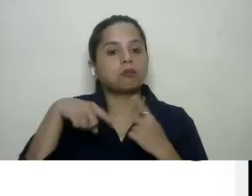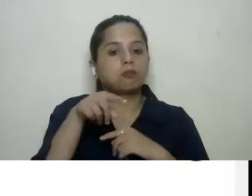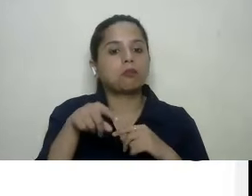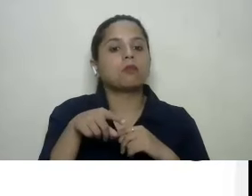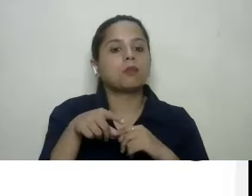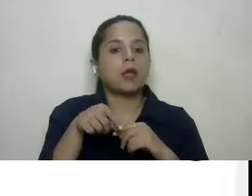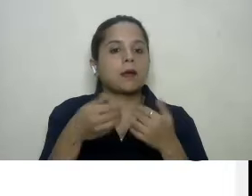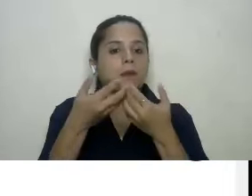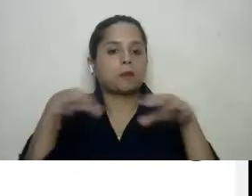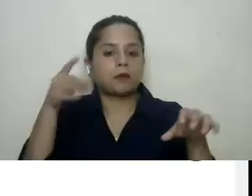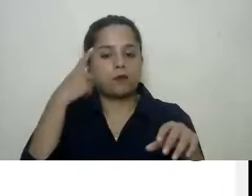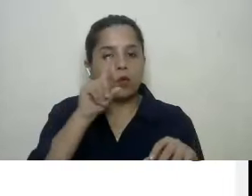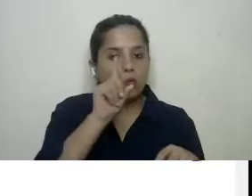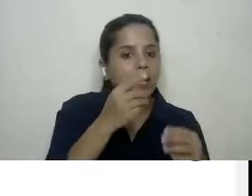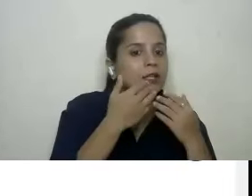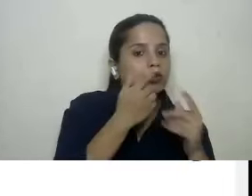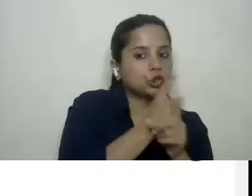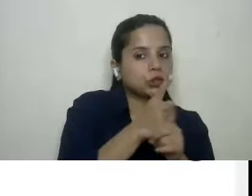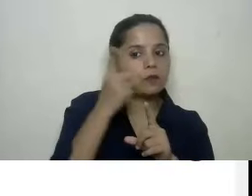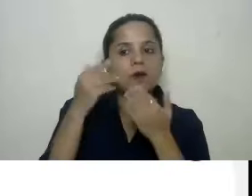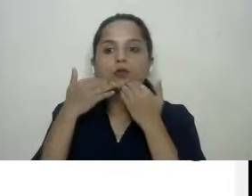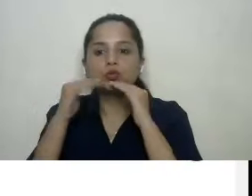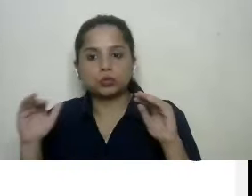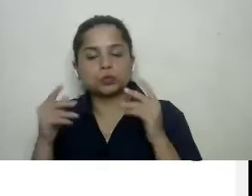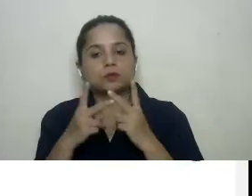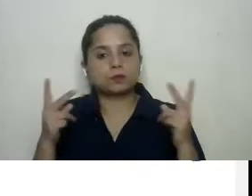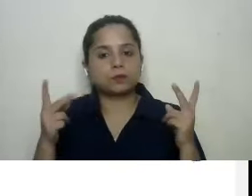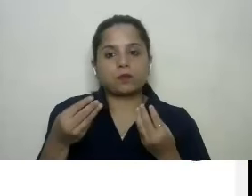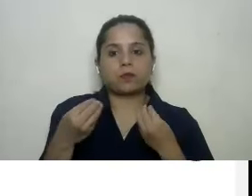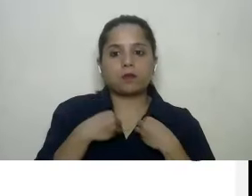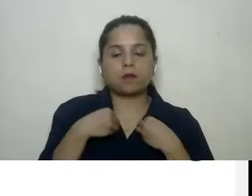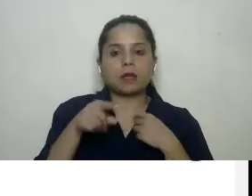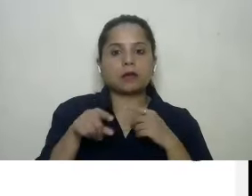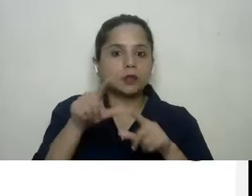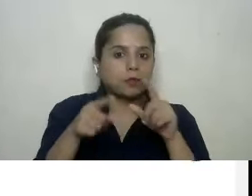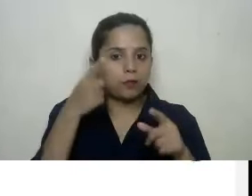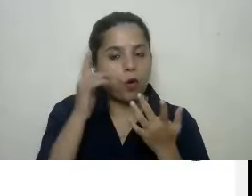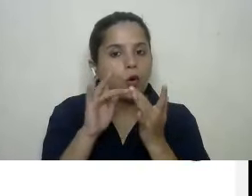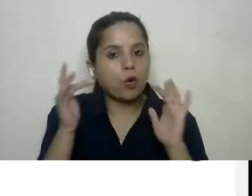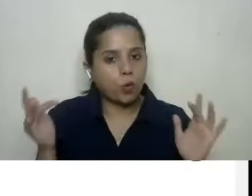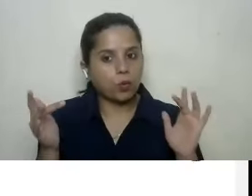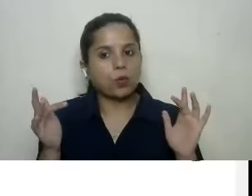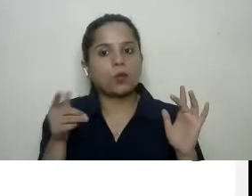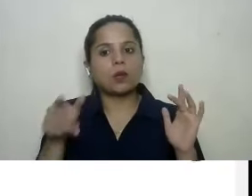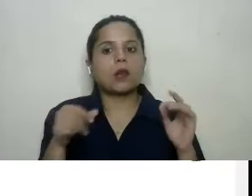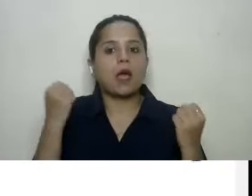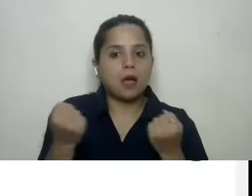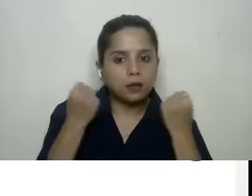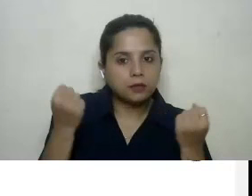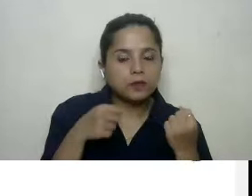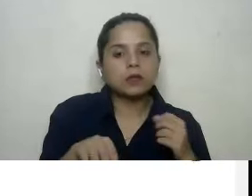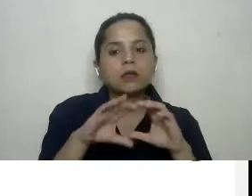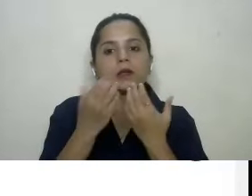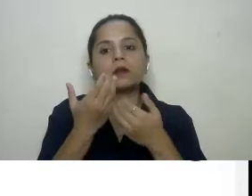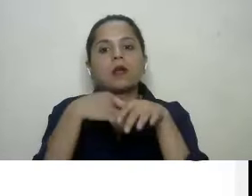One for the teachers and one for the students. So it gives me the steps for online activity, for in-class activity, what is